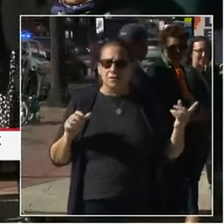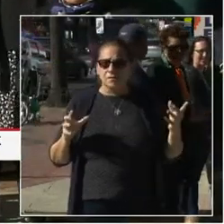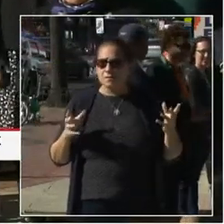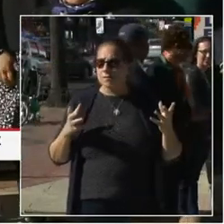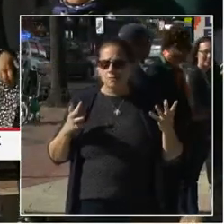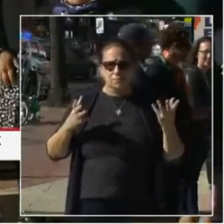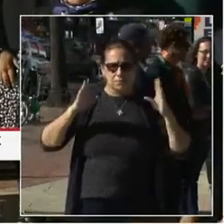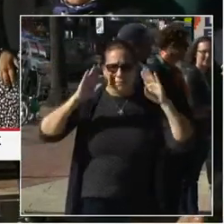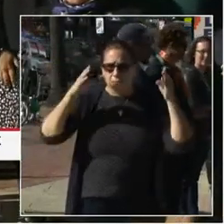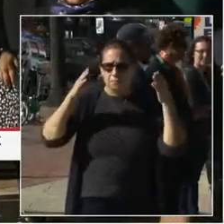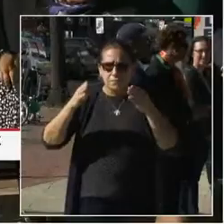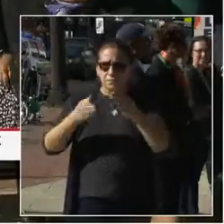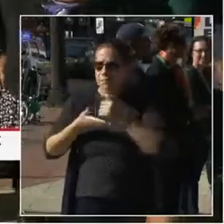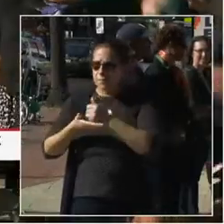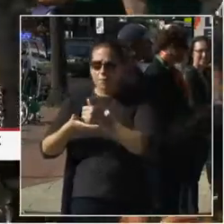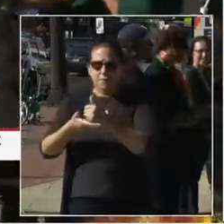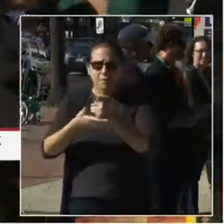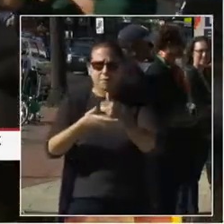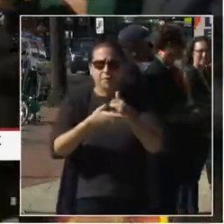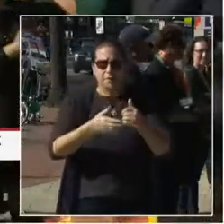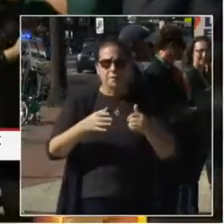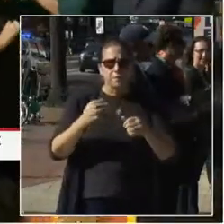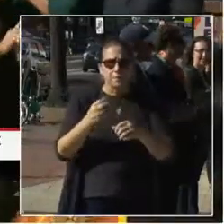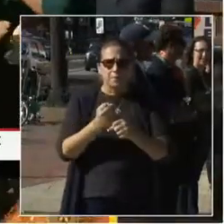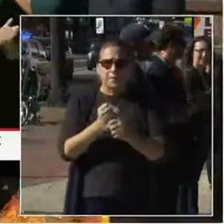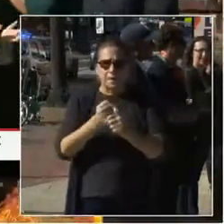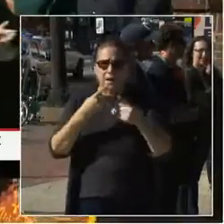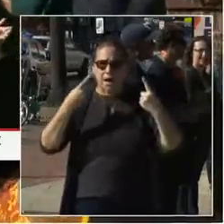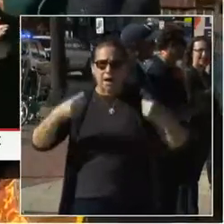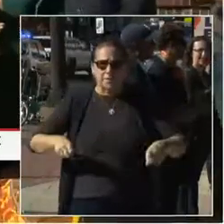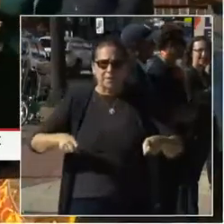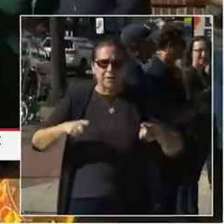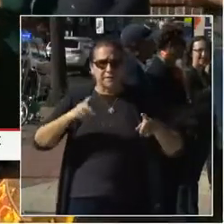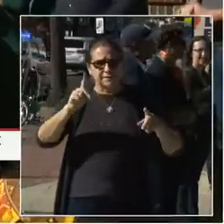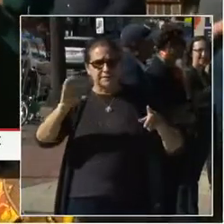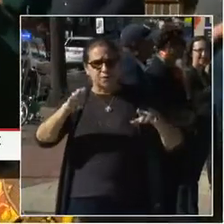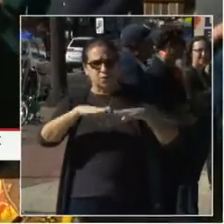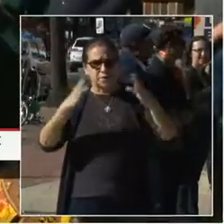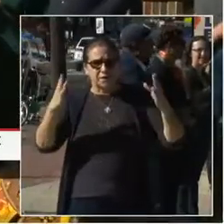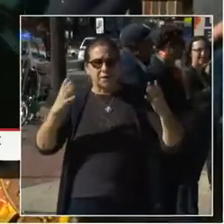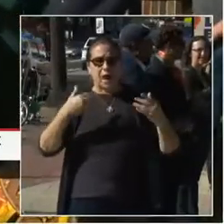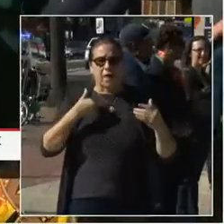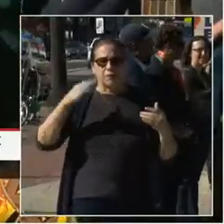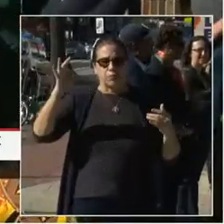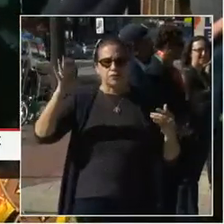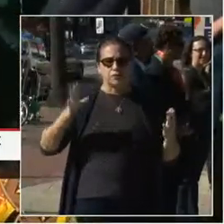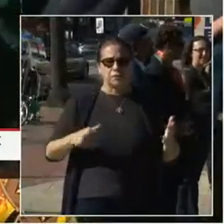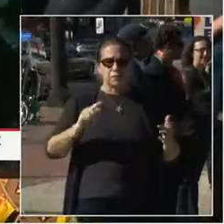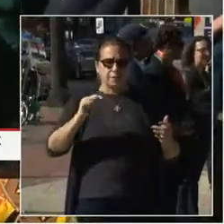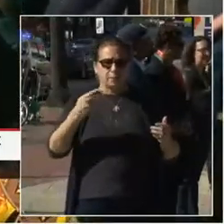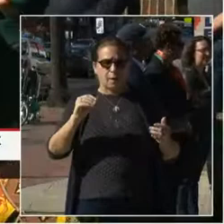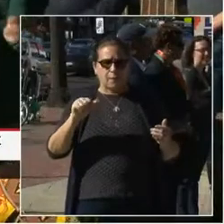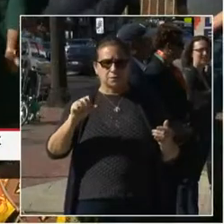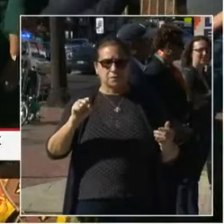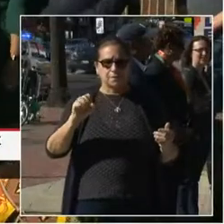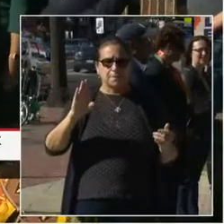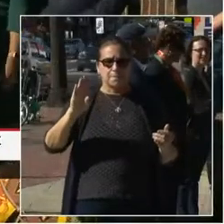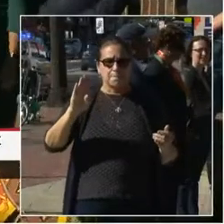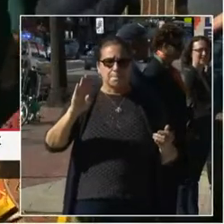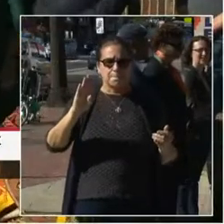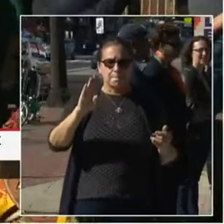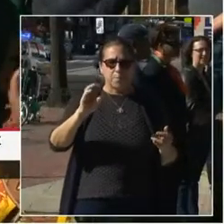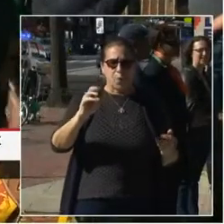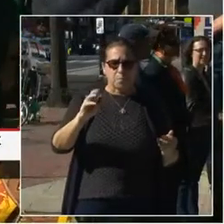to recognize Reverend Thomas Bowen. Reverend Thomas Bowen is here, who's been a member of my team for some